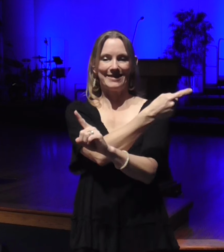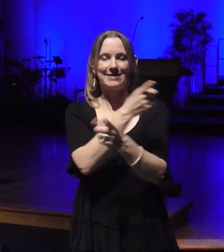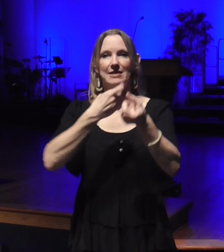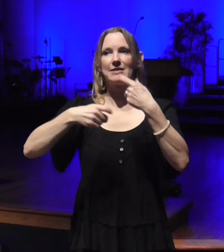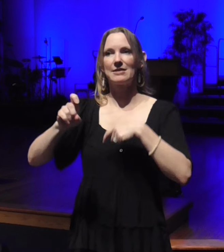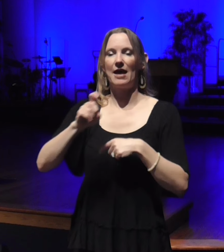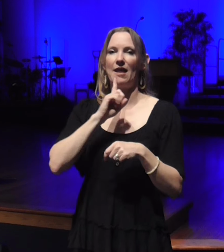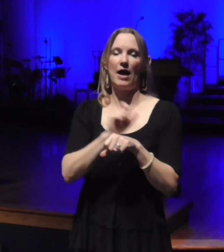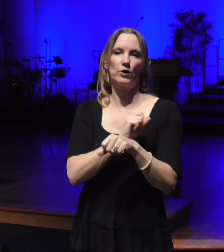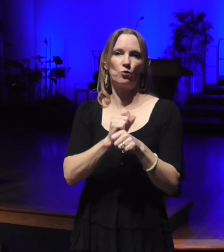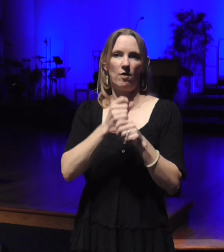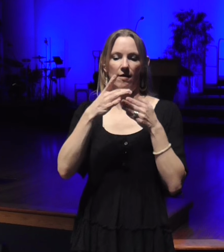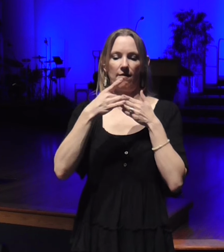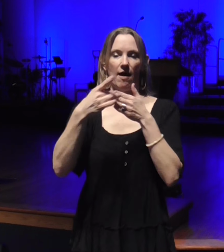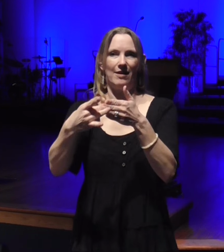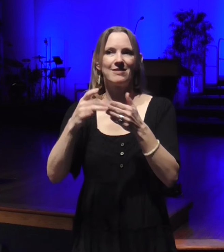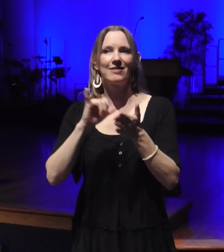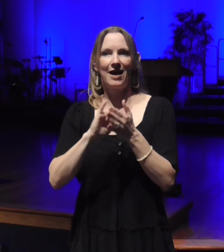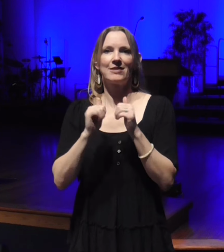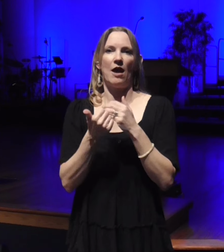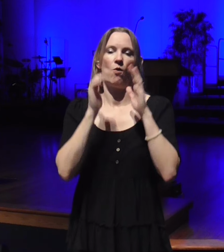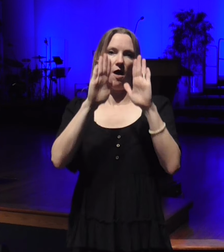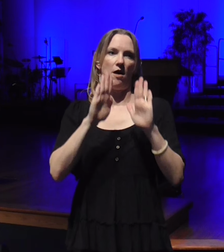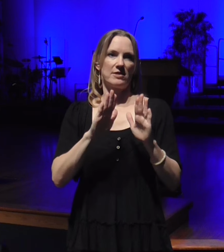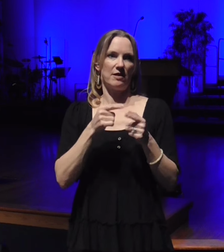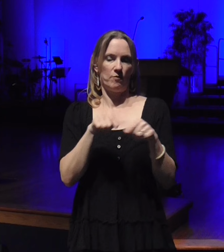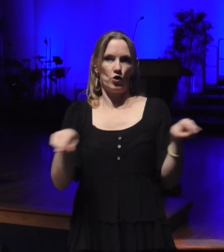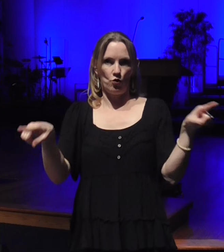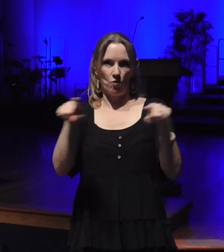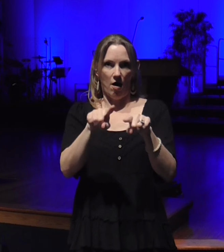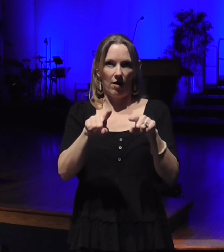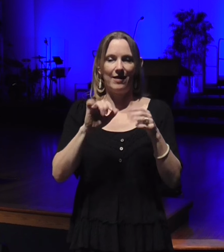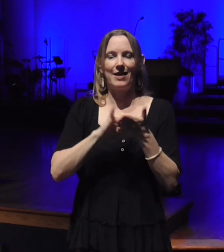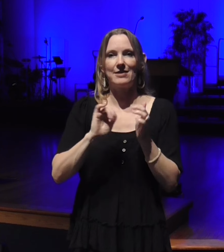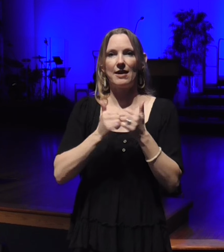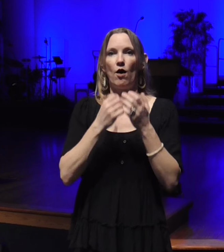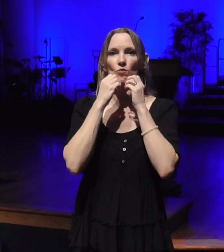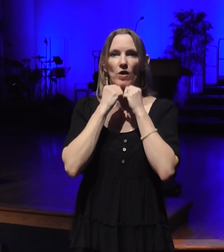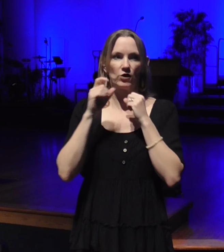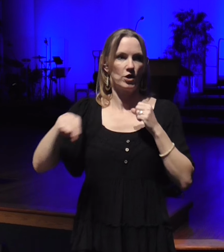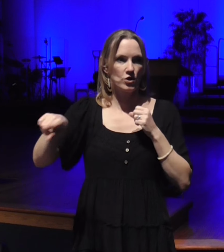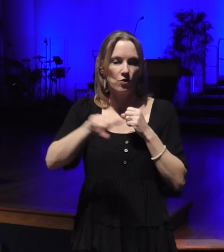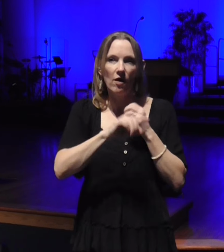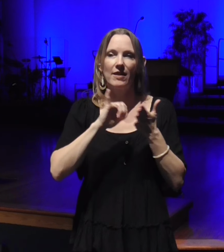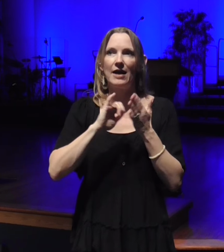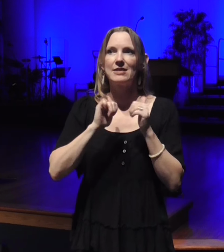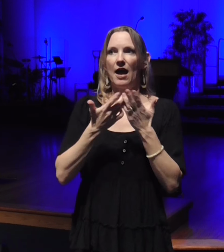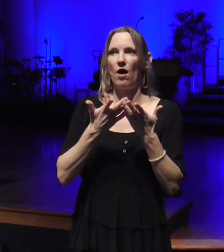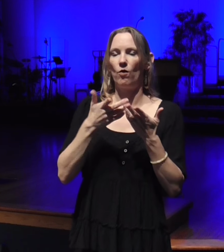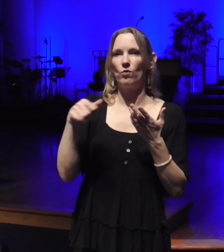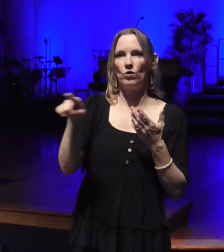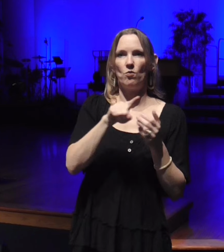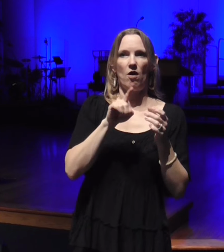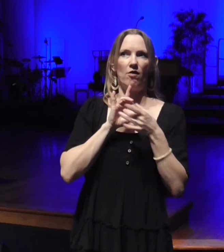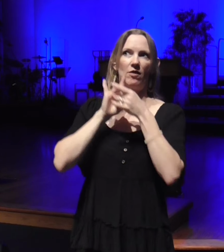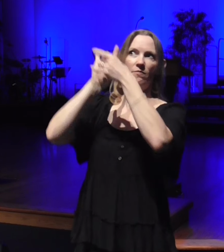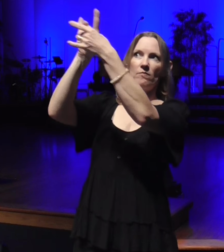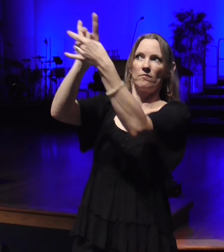guidance. That's how awesome you are. That's how precious you are. That's how related to something